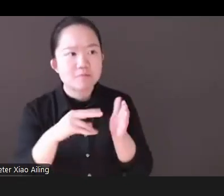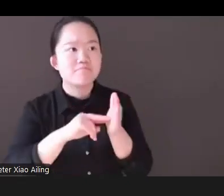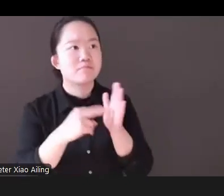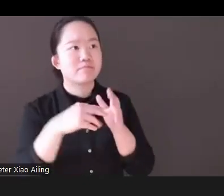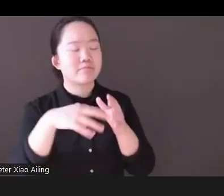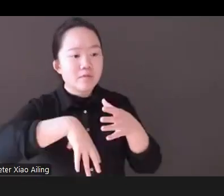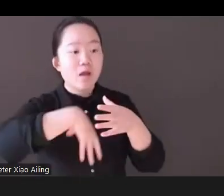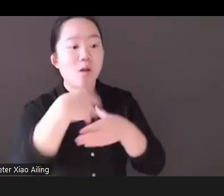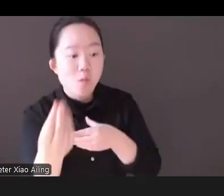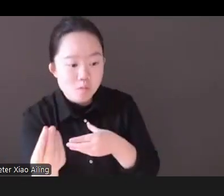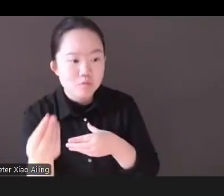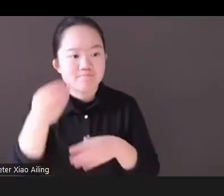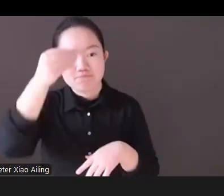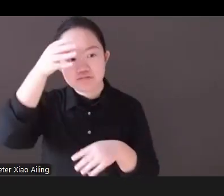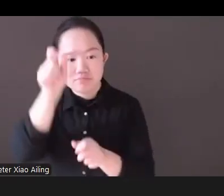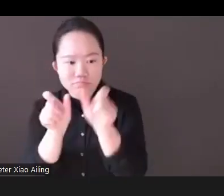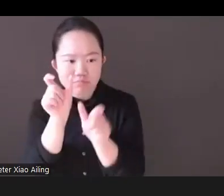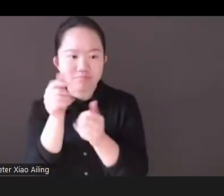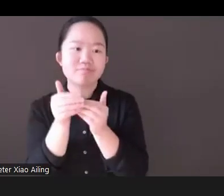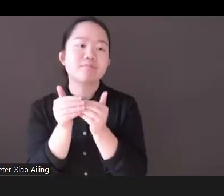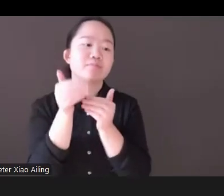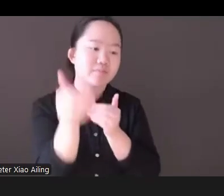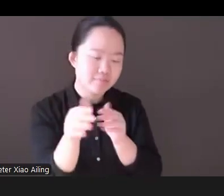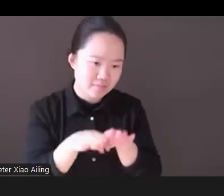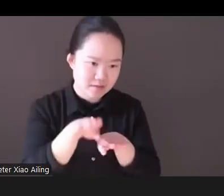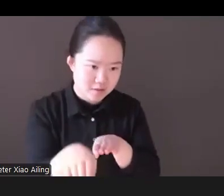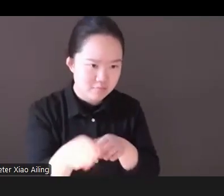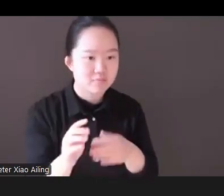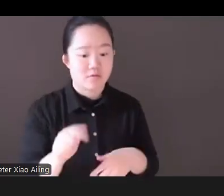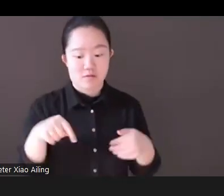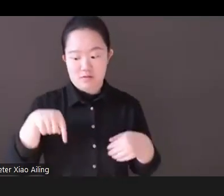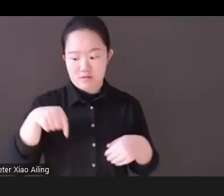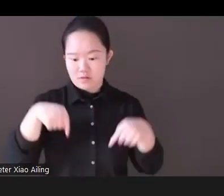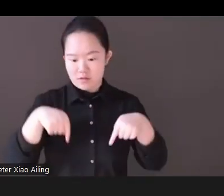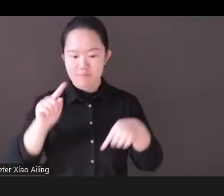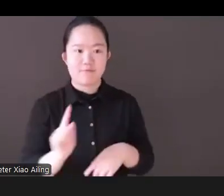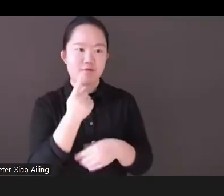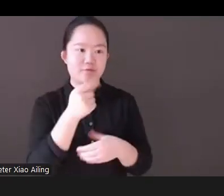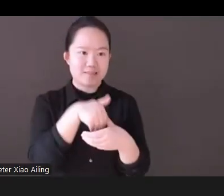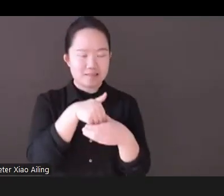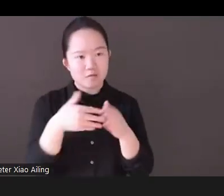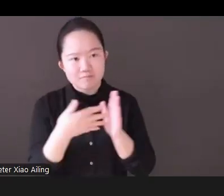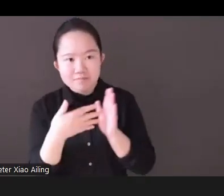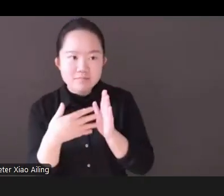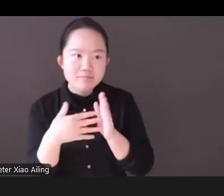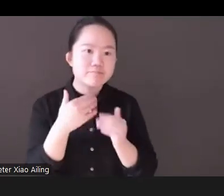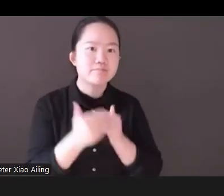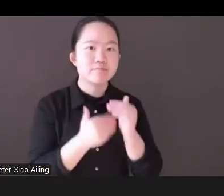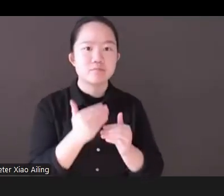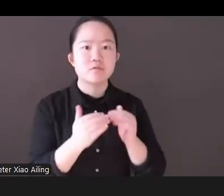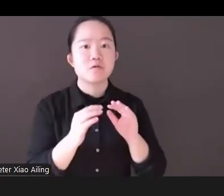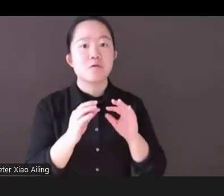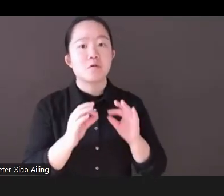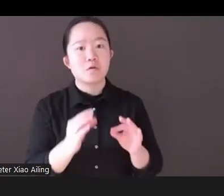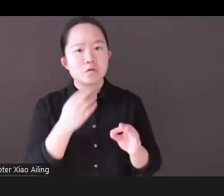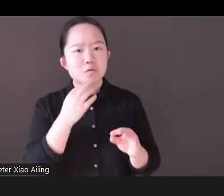probably be a main driver, do you know whether the end users know, are they really aware of their rights? Because we have seen that with the